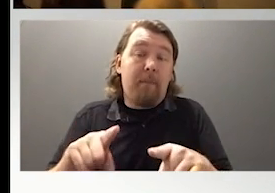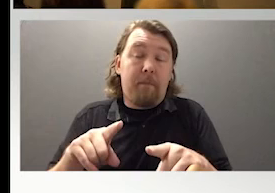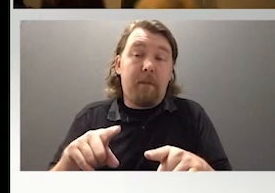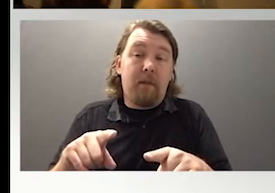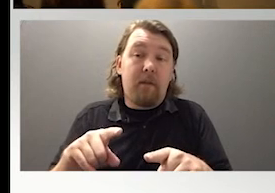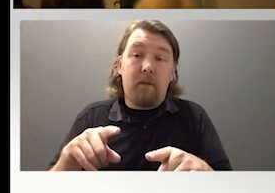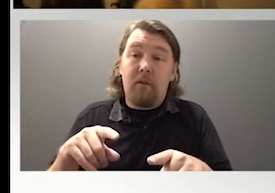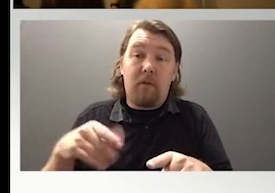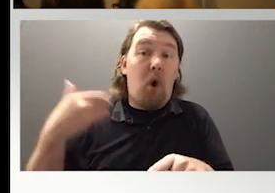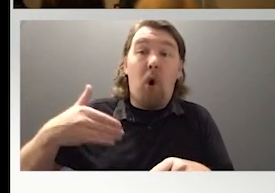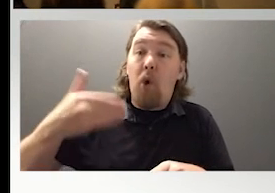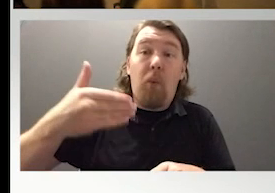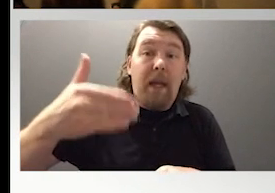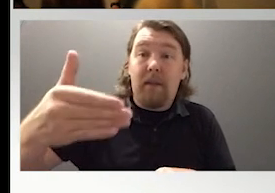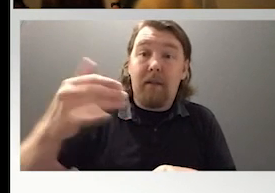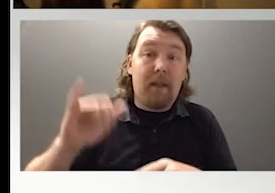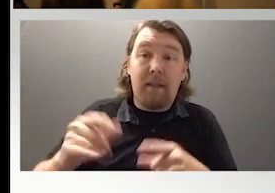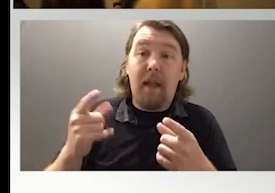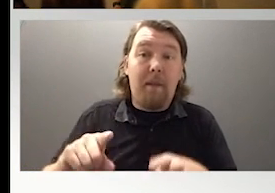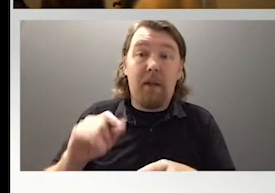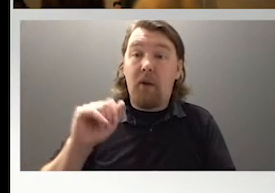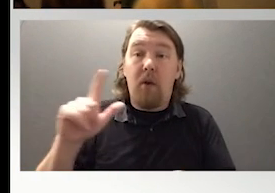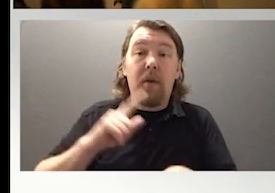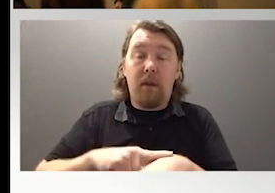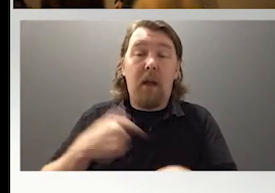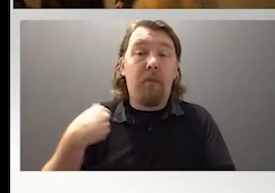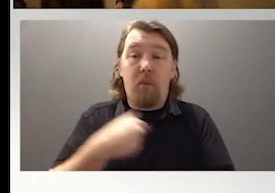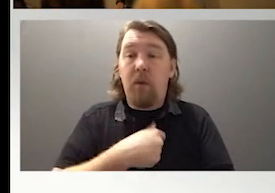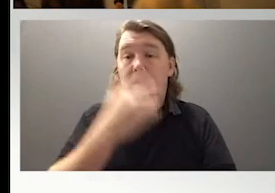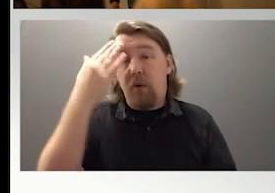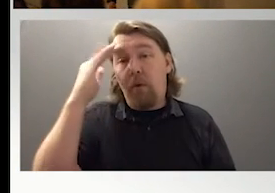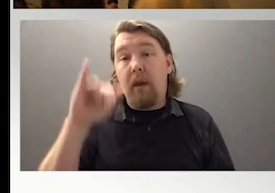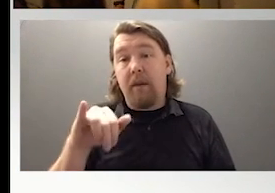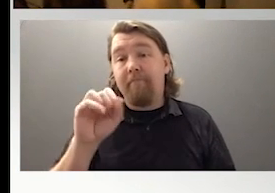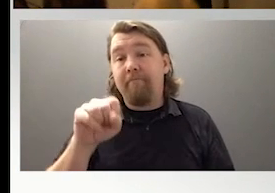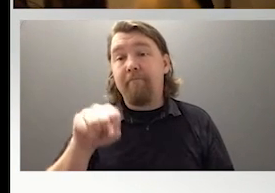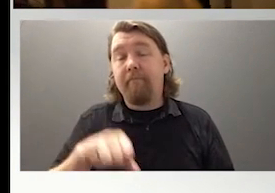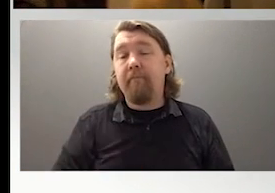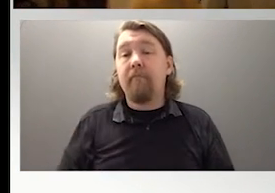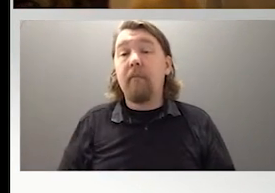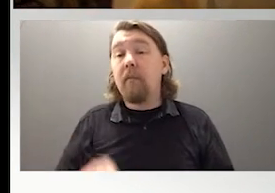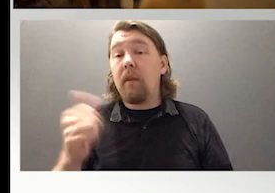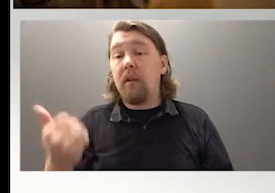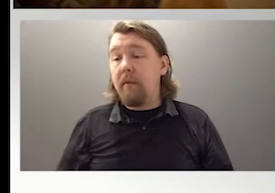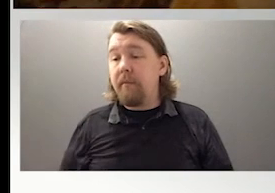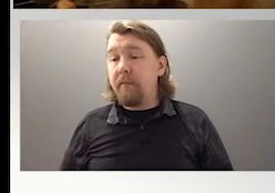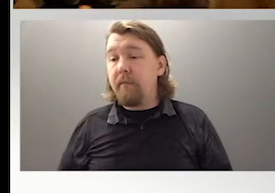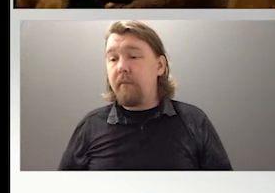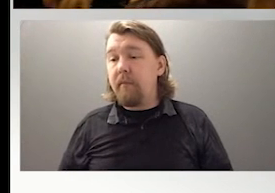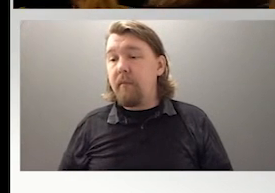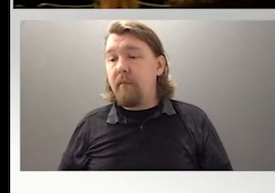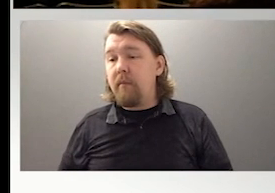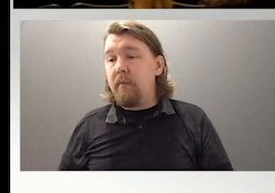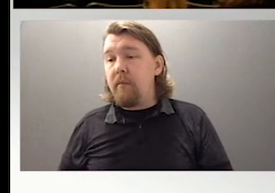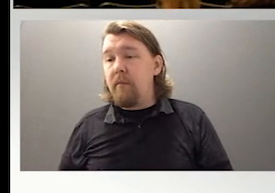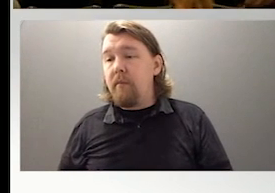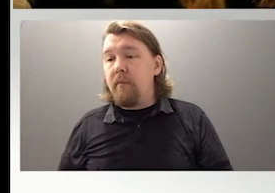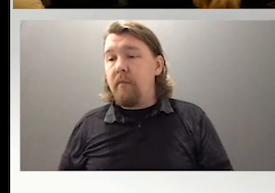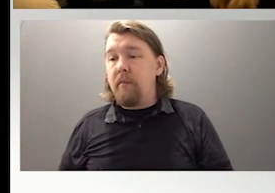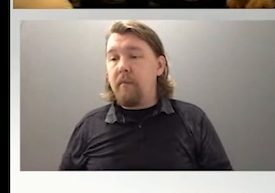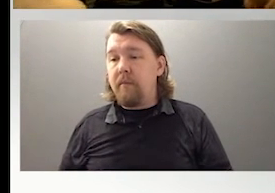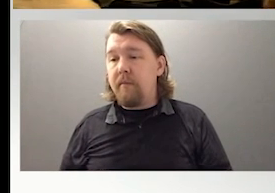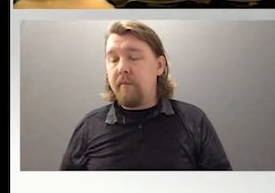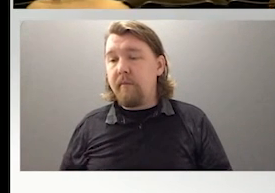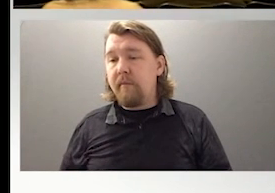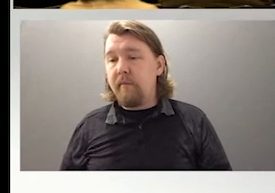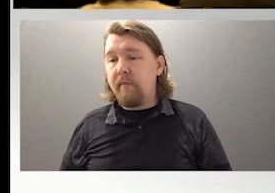on an ongoing basis, and we know that happens. Anybody else? Okay, yeah, I think she had the hand up.